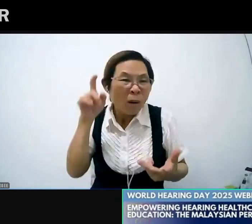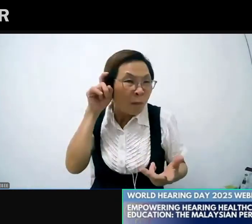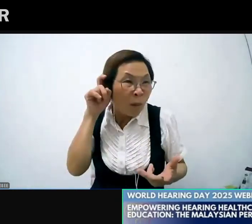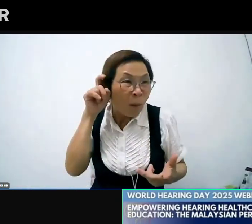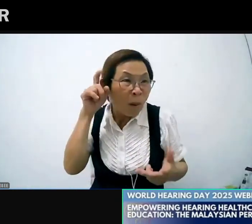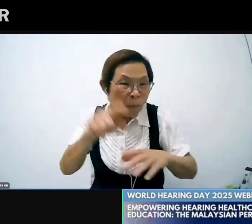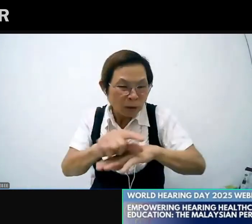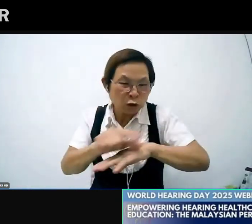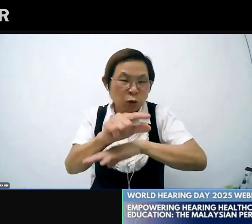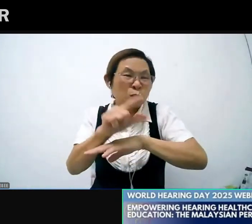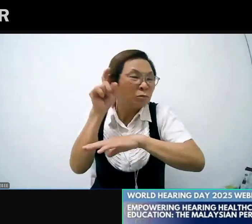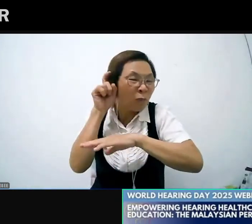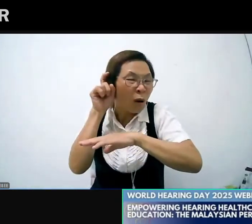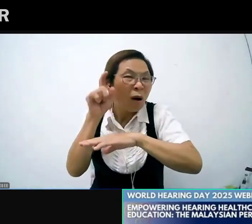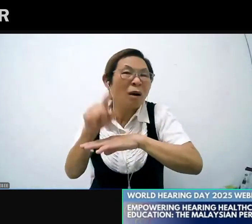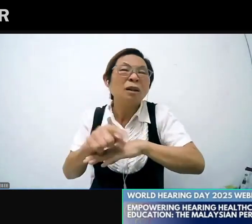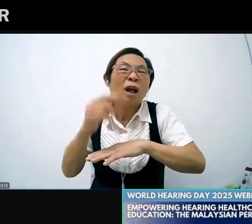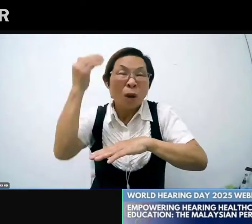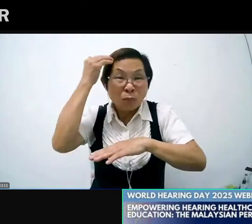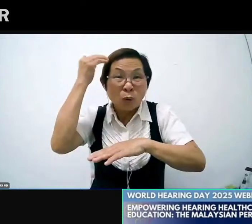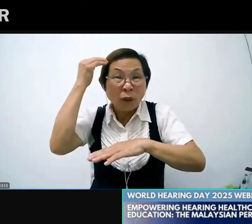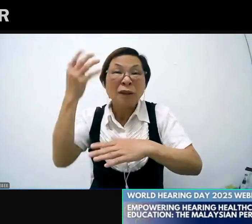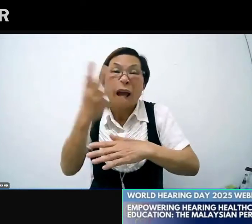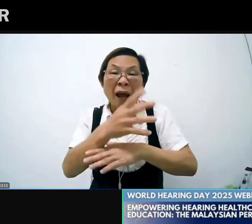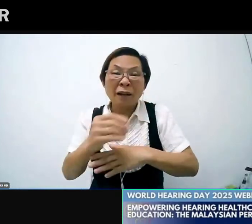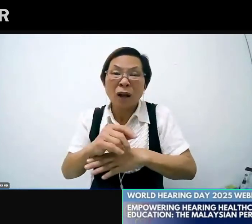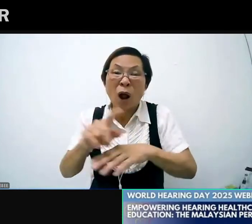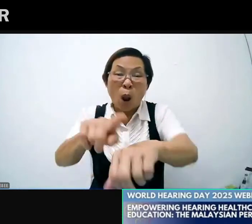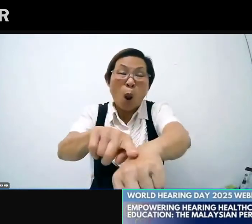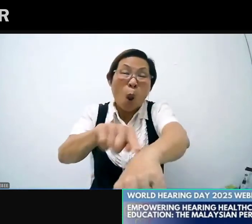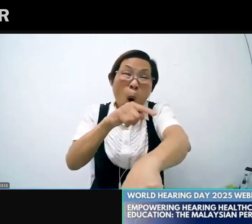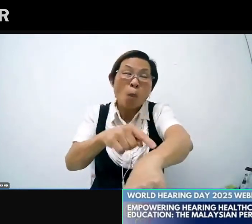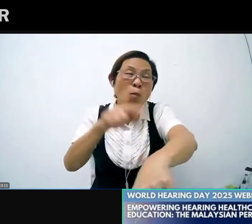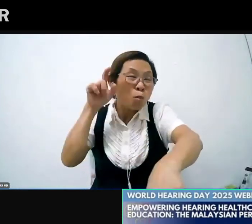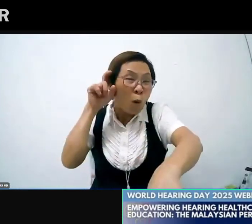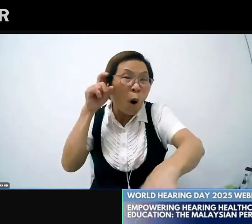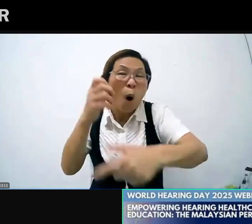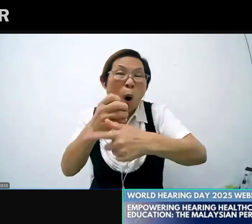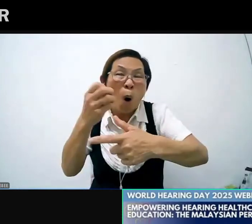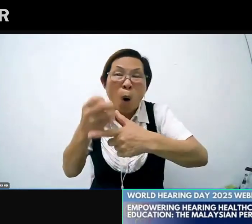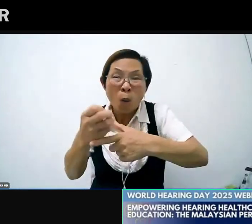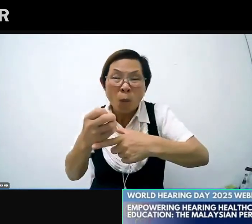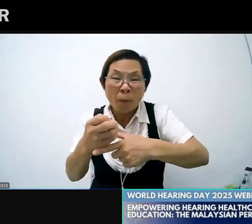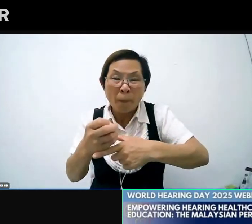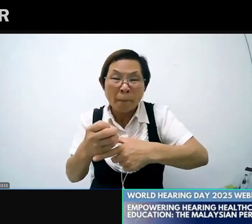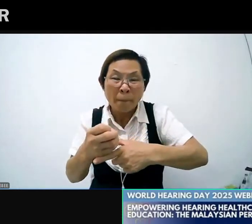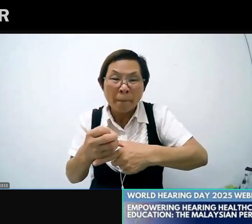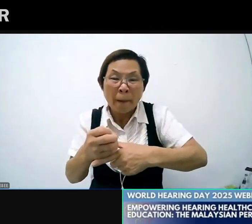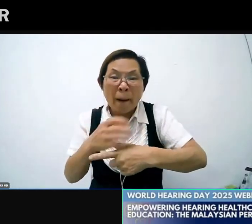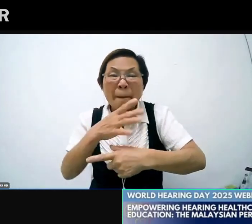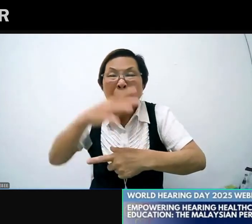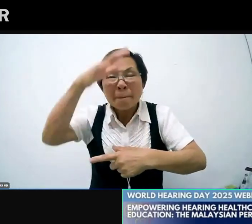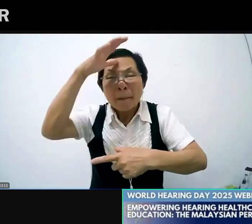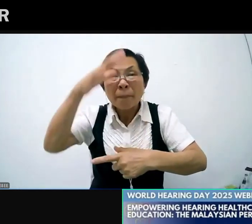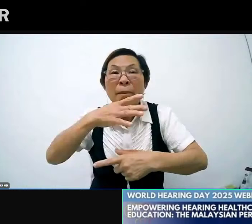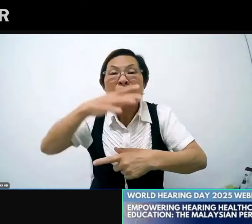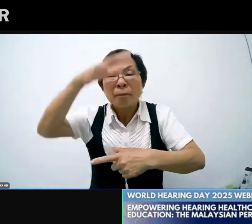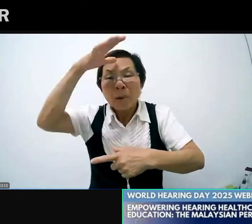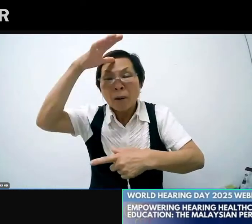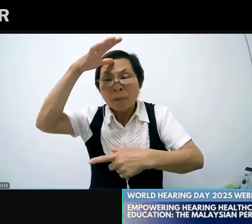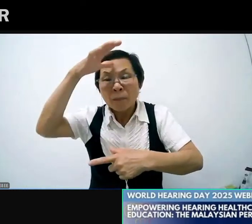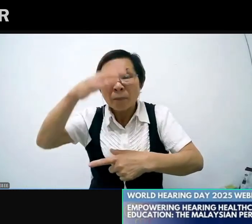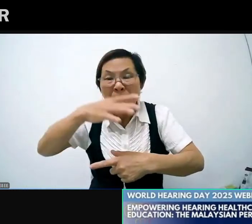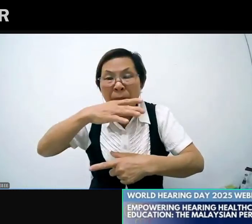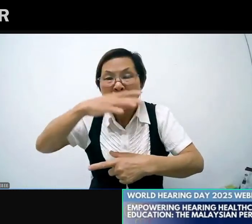worn. This is like knowledge. And maybe the child resists wearing them So parents keep on reducing wearing time